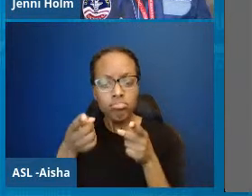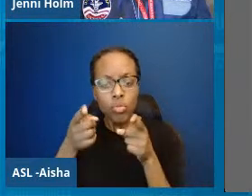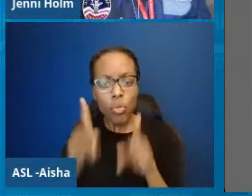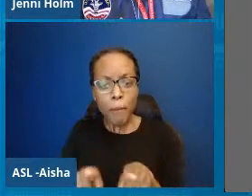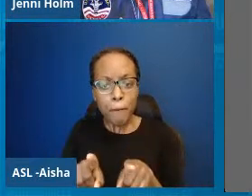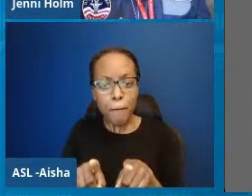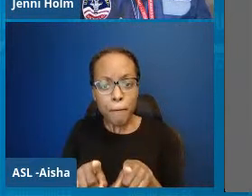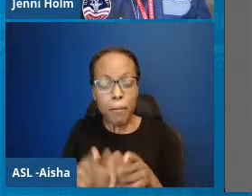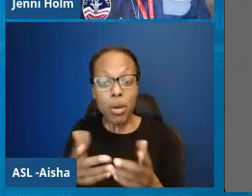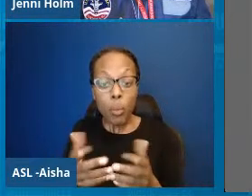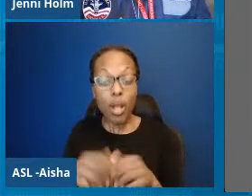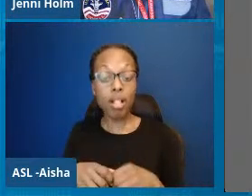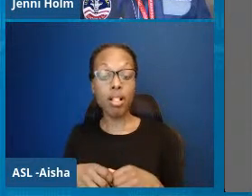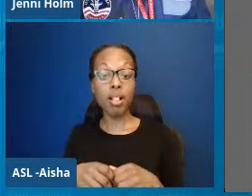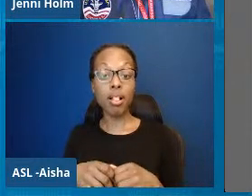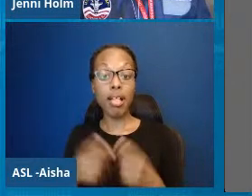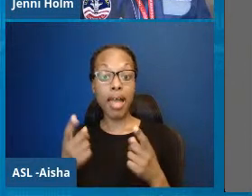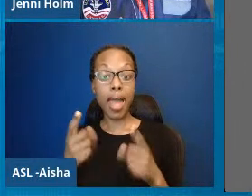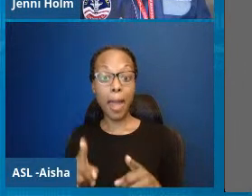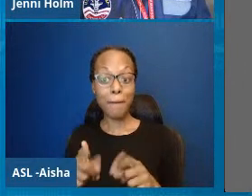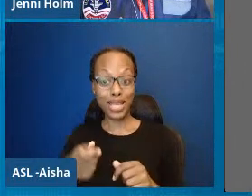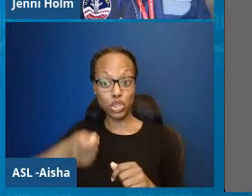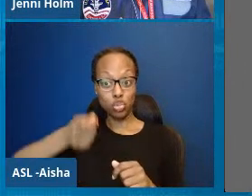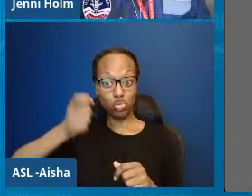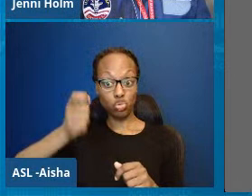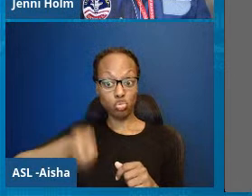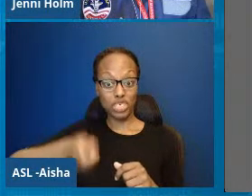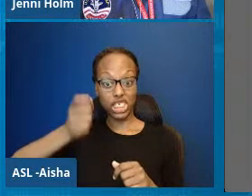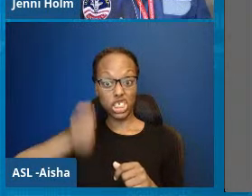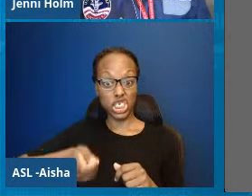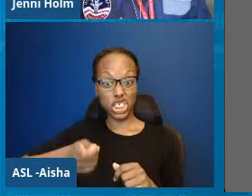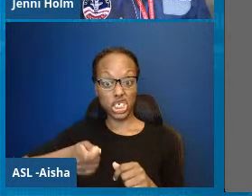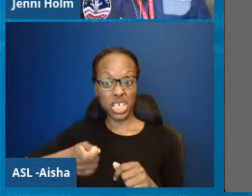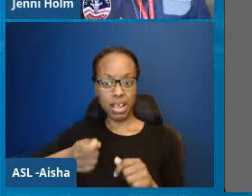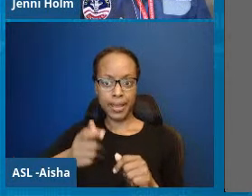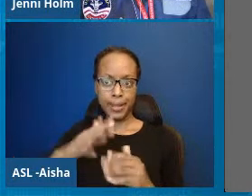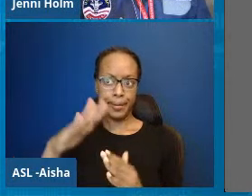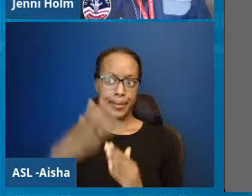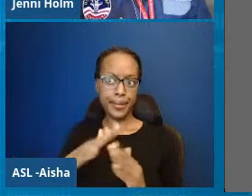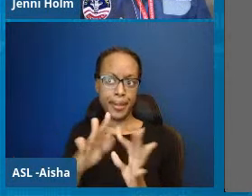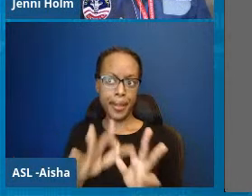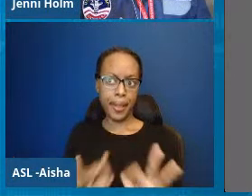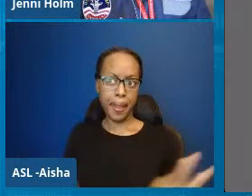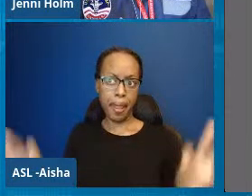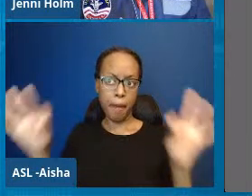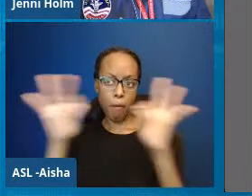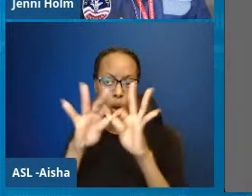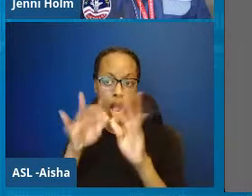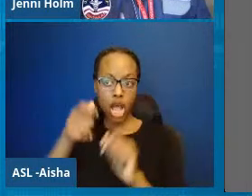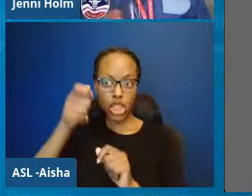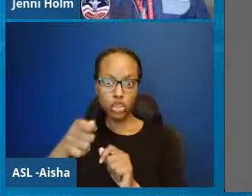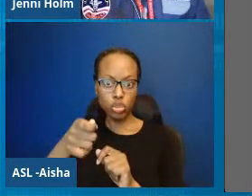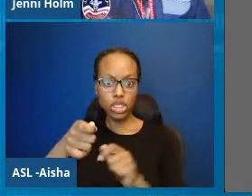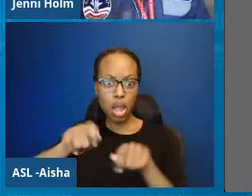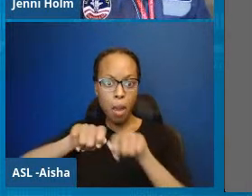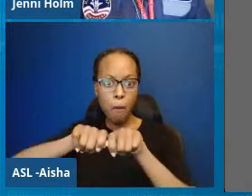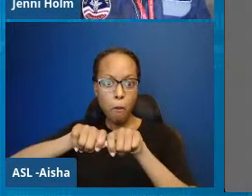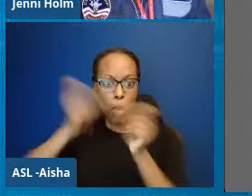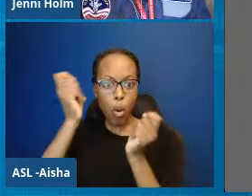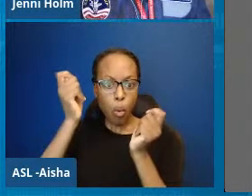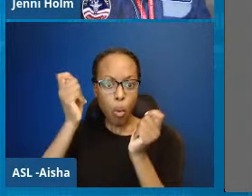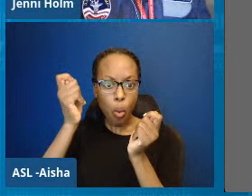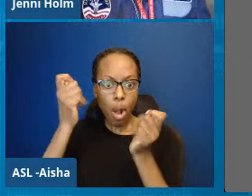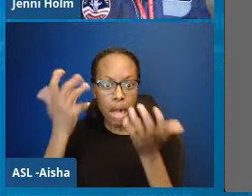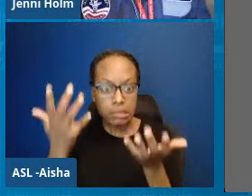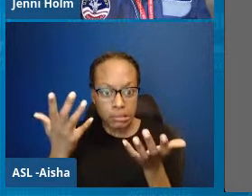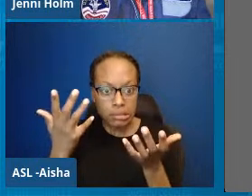he found that the most vital switch that he needed to work had snapped off. Like maybe somebody had hit